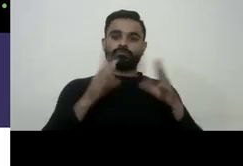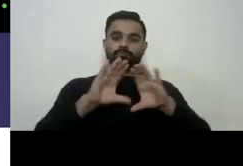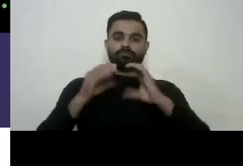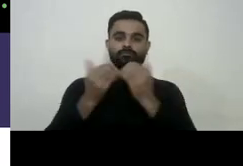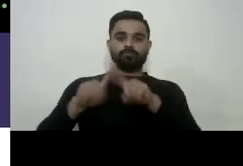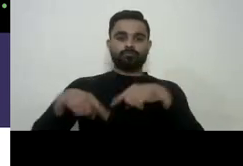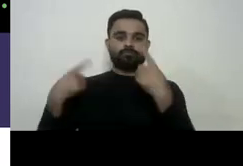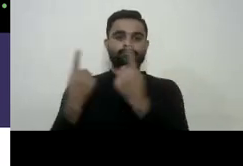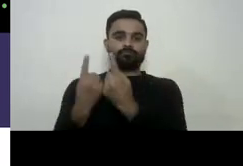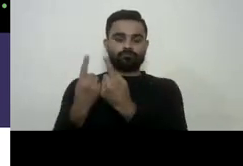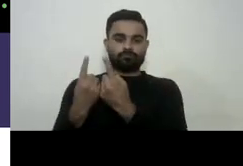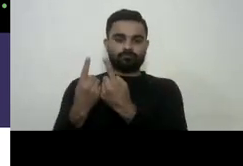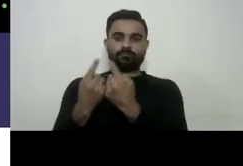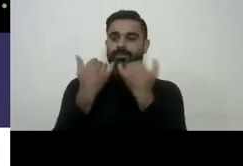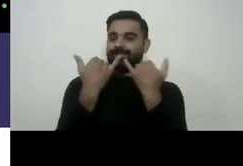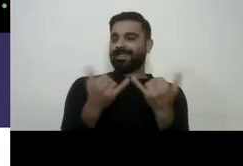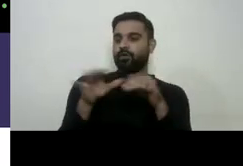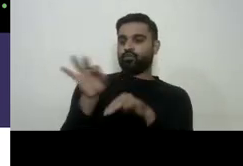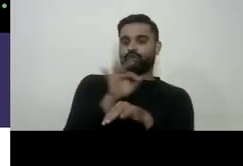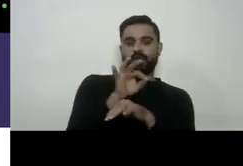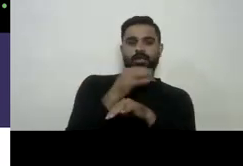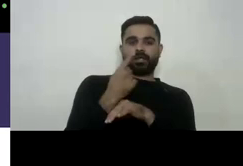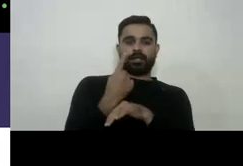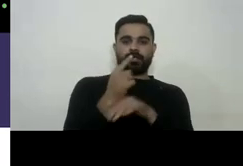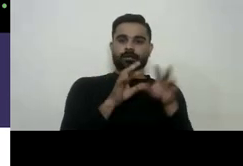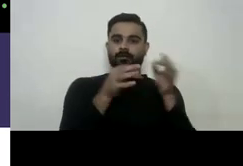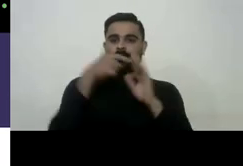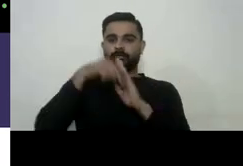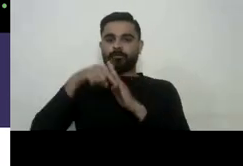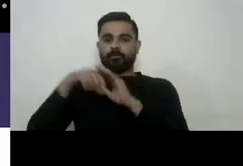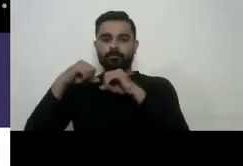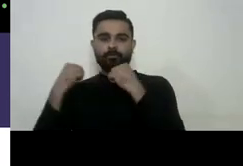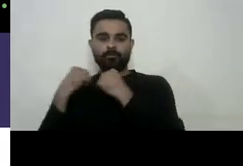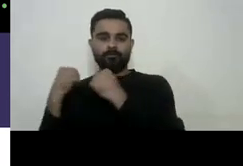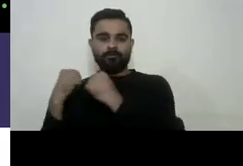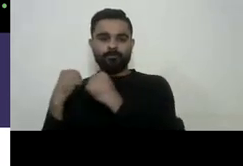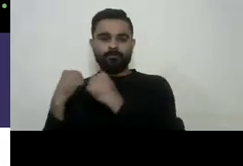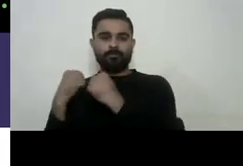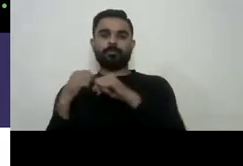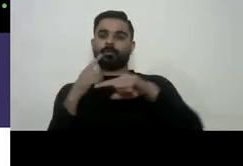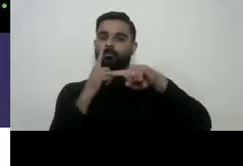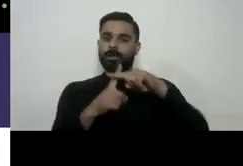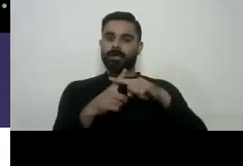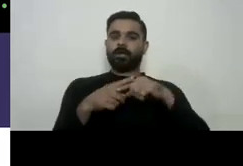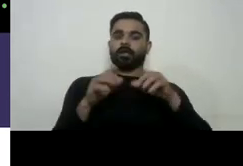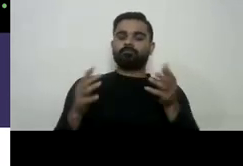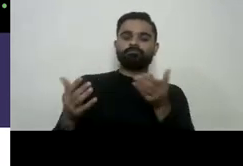classrooms. Now, we have chosen a specific activity. It's called